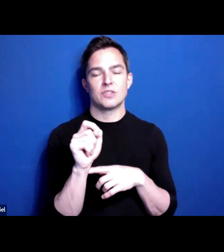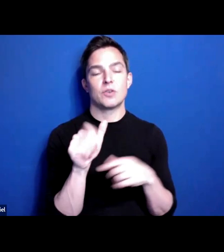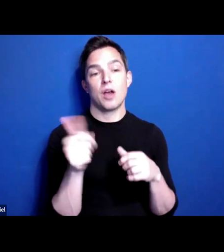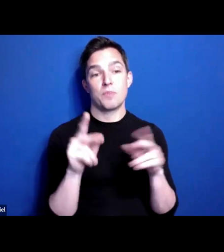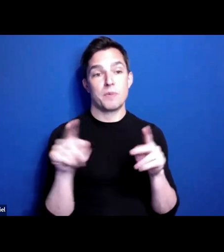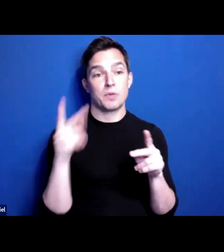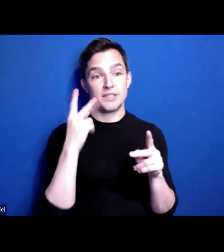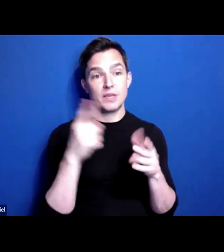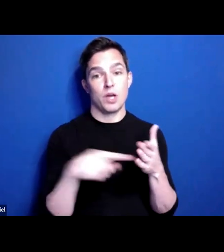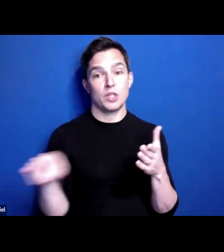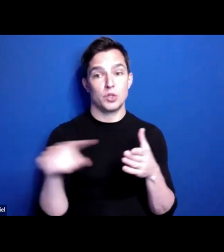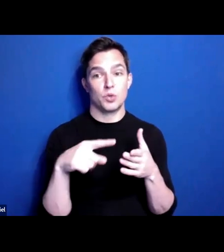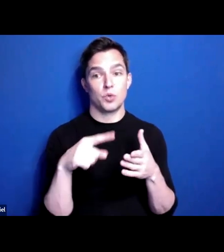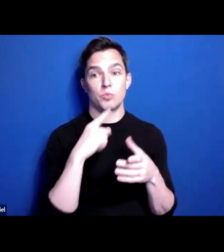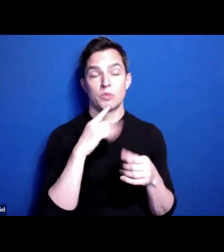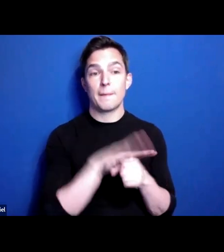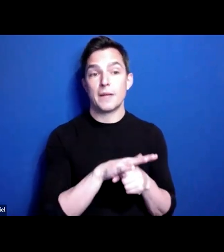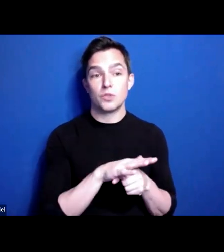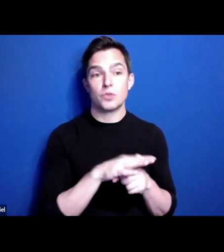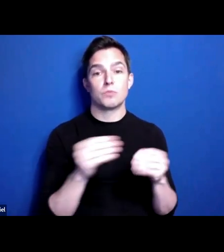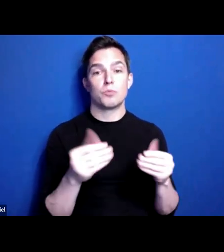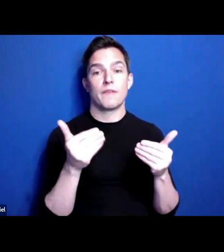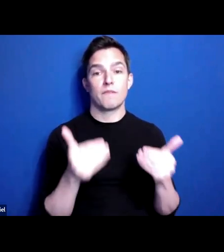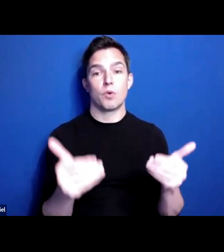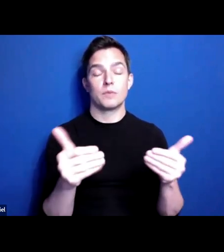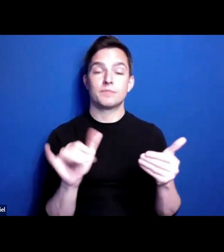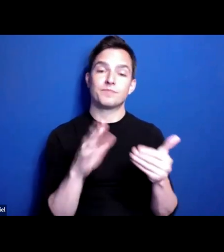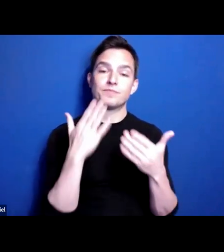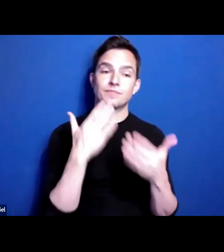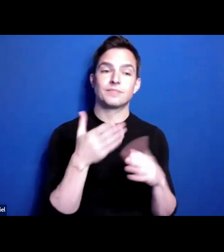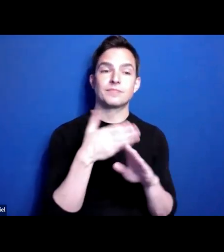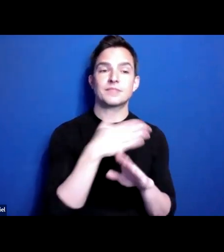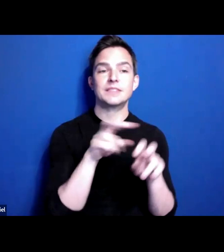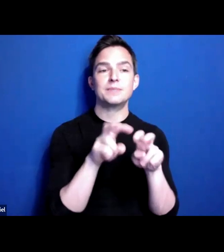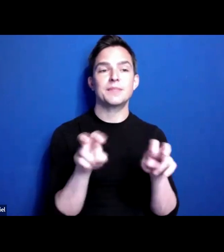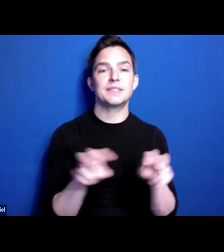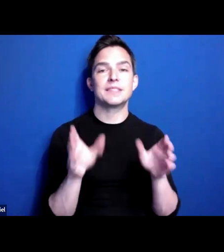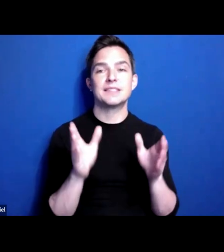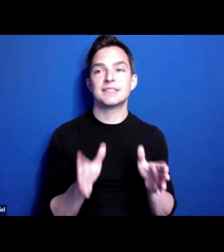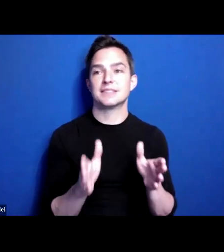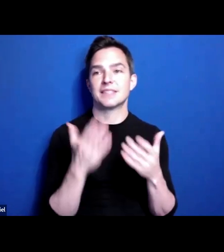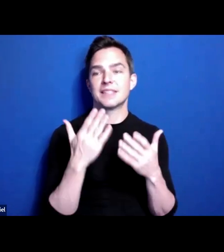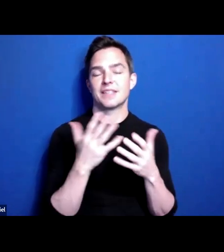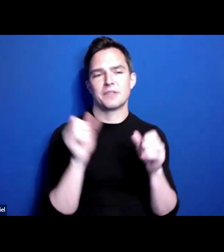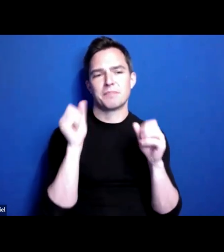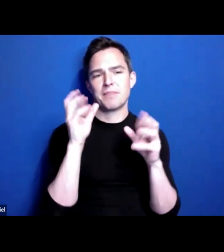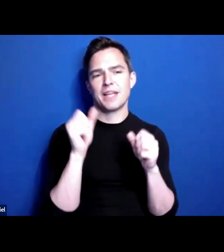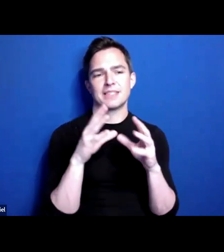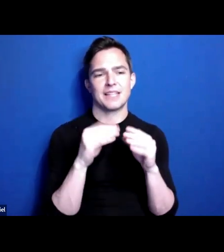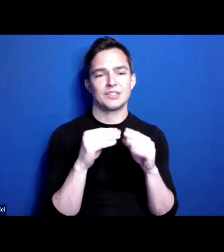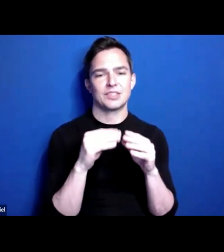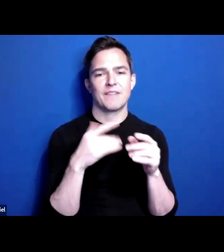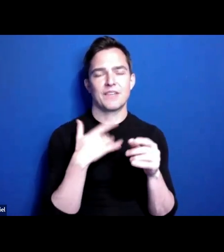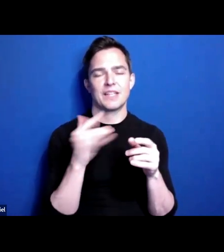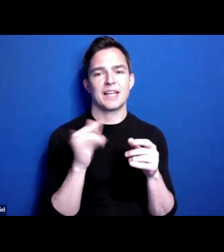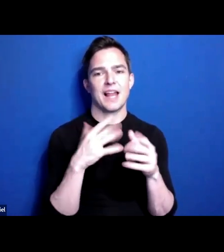to doing moving forward. I just want to thank the previous panelists again for such an amazing session. I feel like